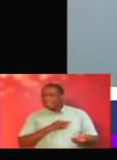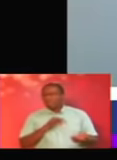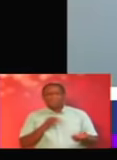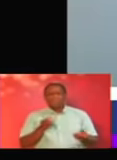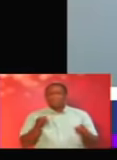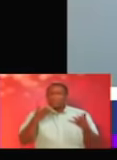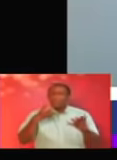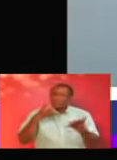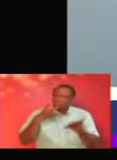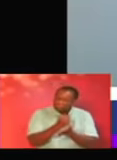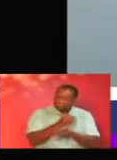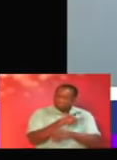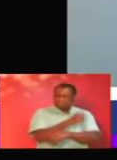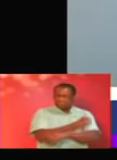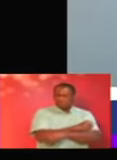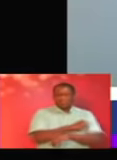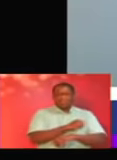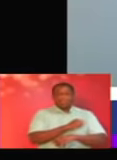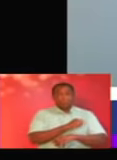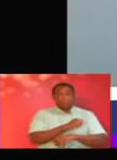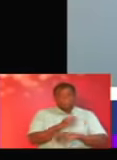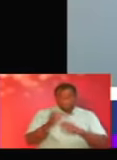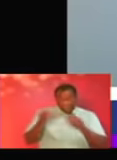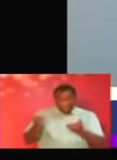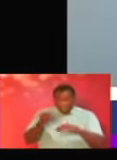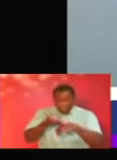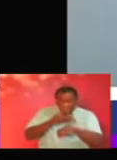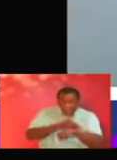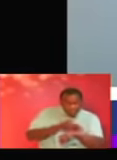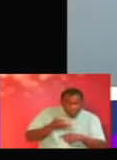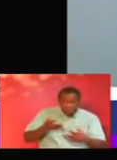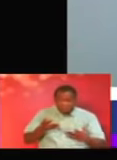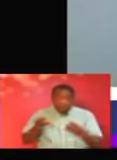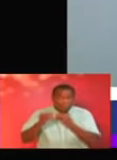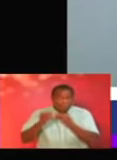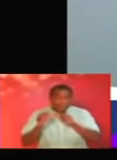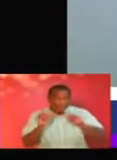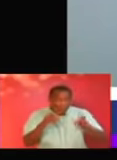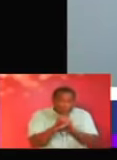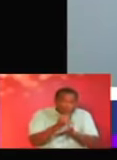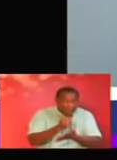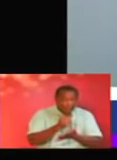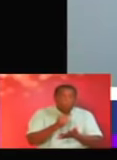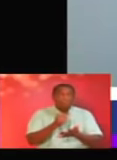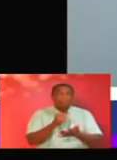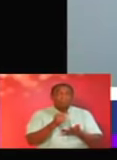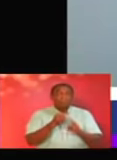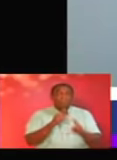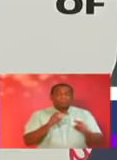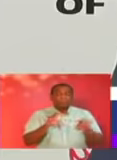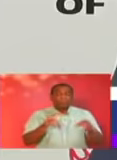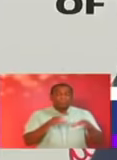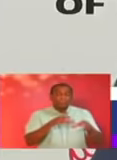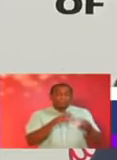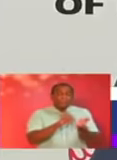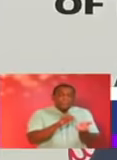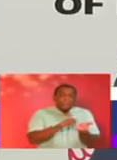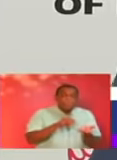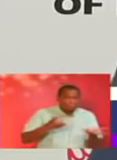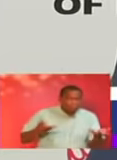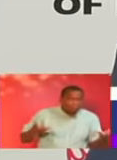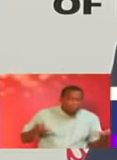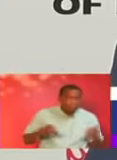vaccinated. Has there been any improvement in the numbers from the nursing staff? Okay, so